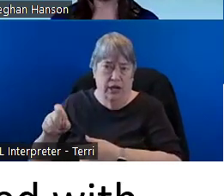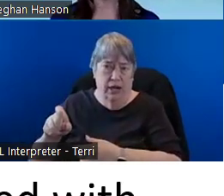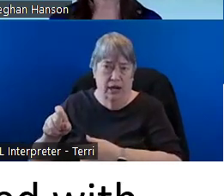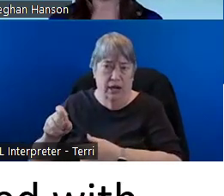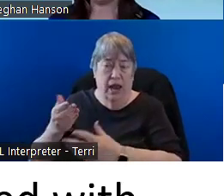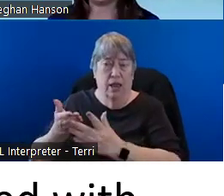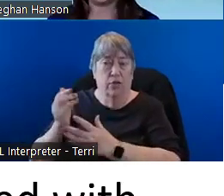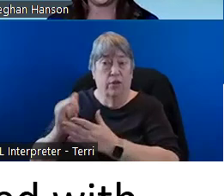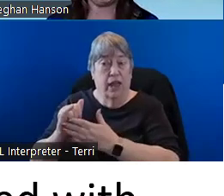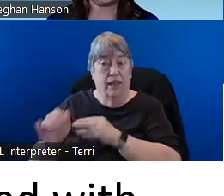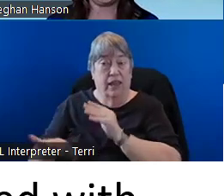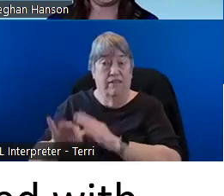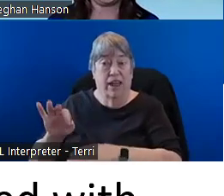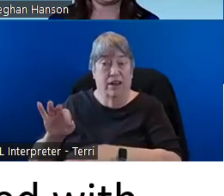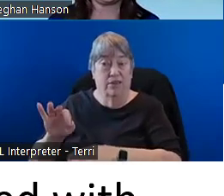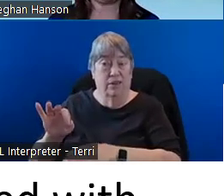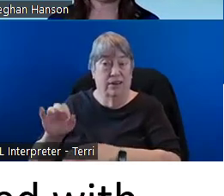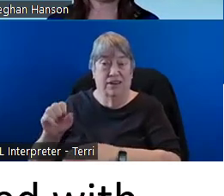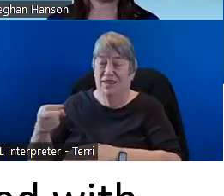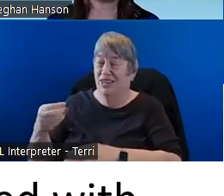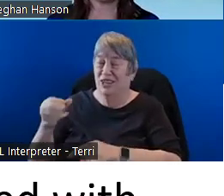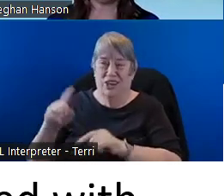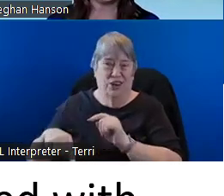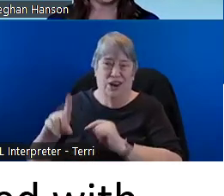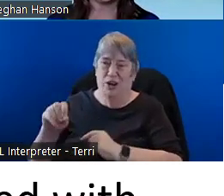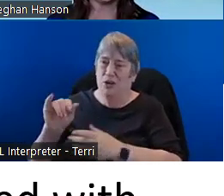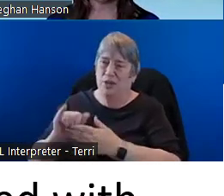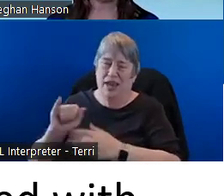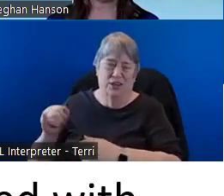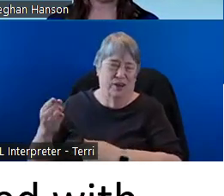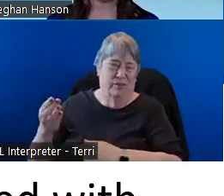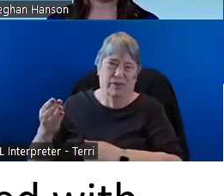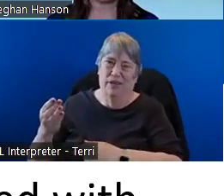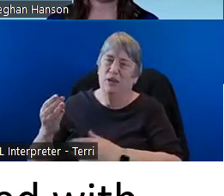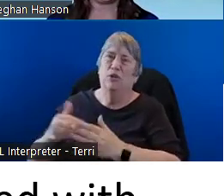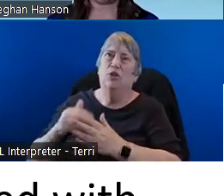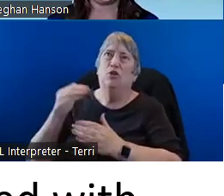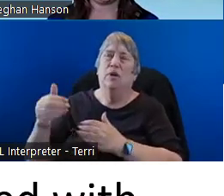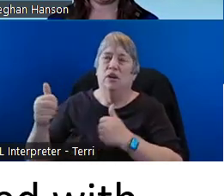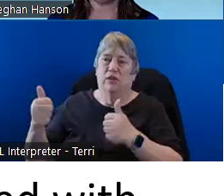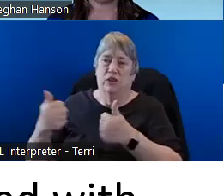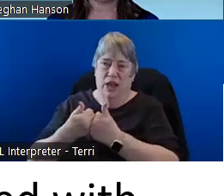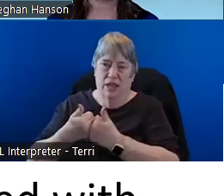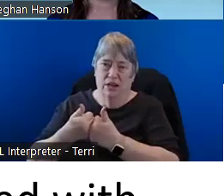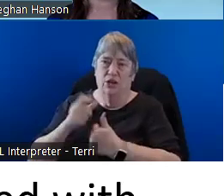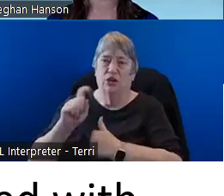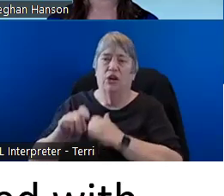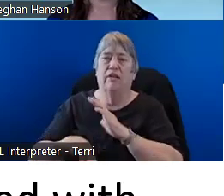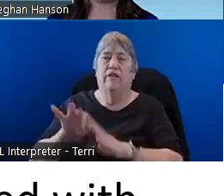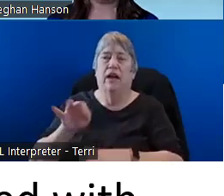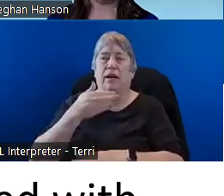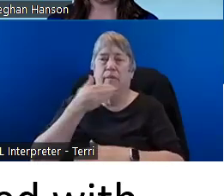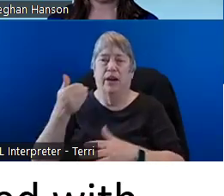process, they discovered that she really wasn't able to return to that job. It just was going to be too much of a challenge, and she needed to find a better fit. So